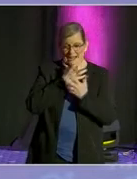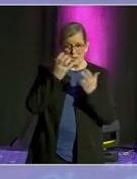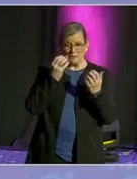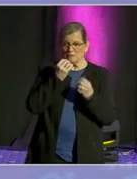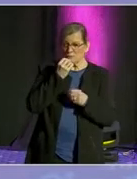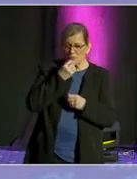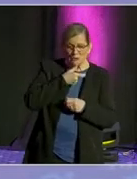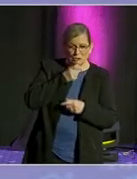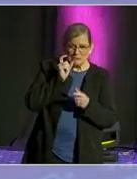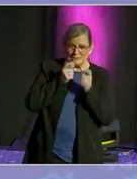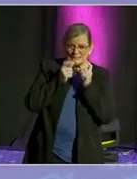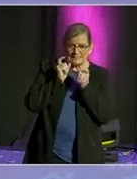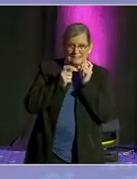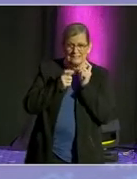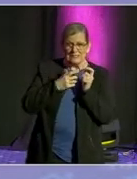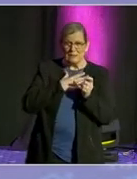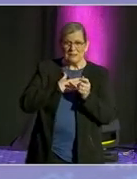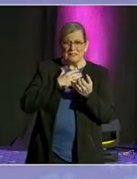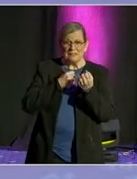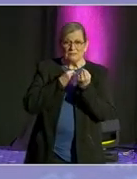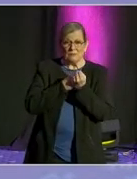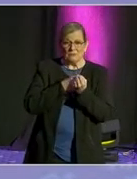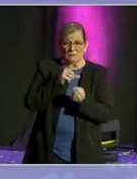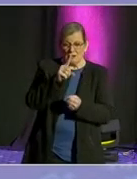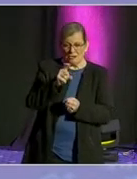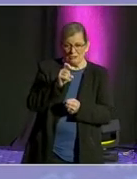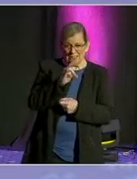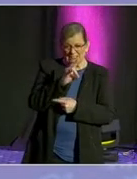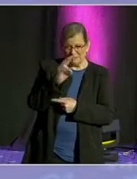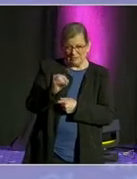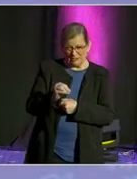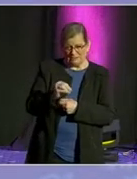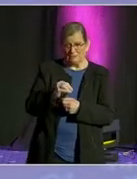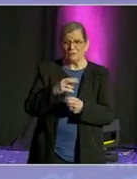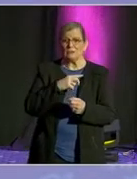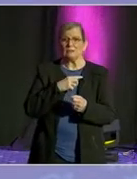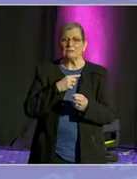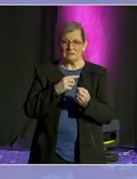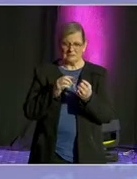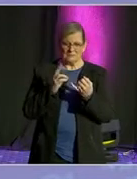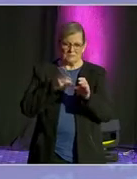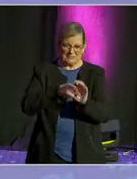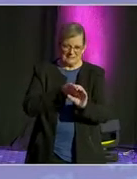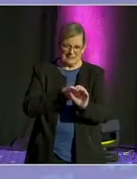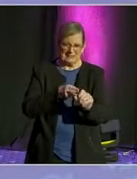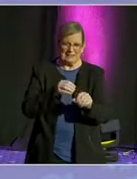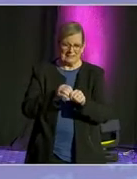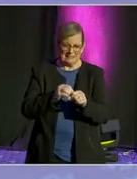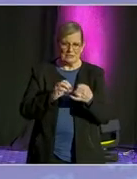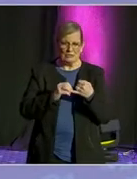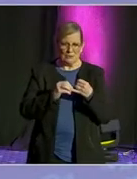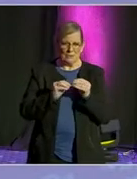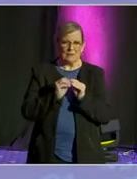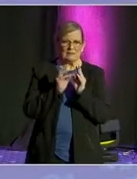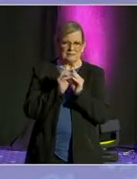support the 170 restaurants participating in the Cherry Picks program throughout the festival.